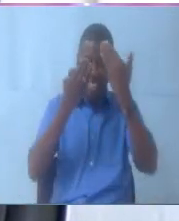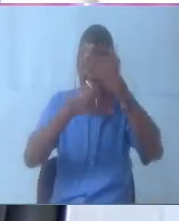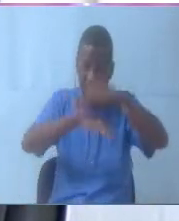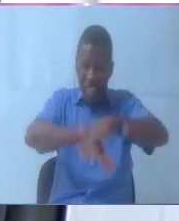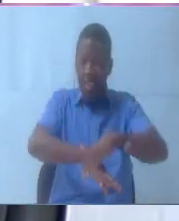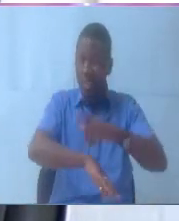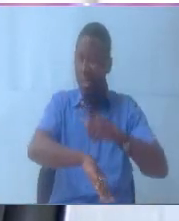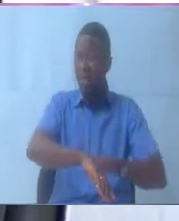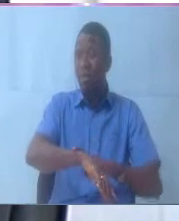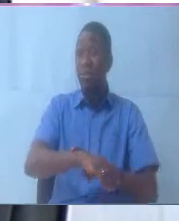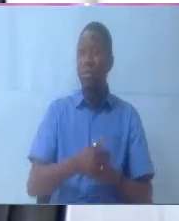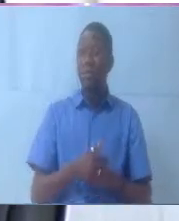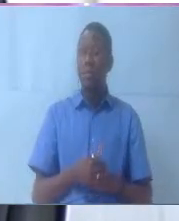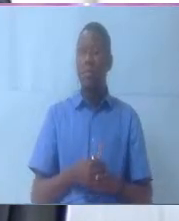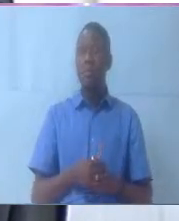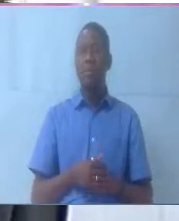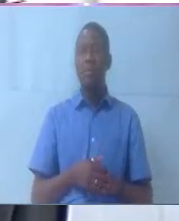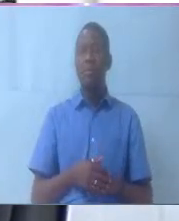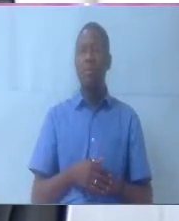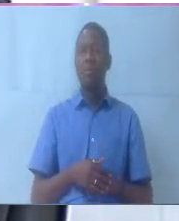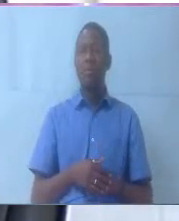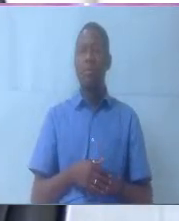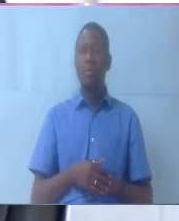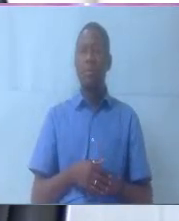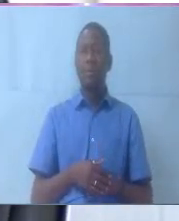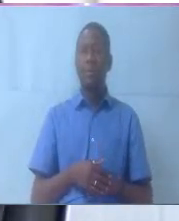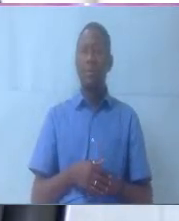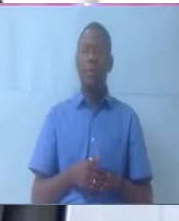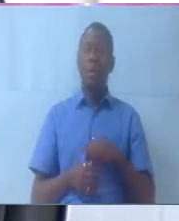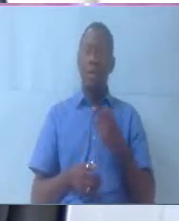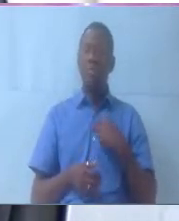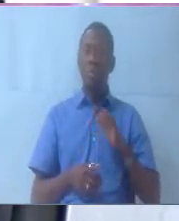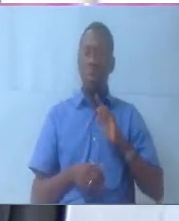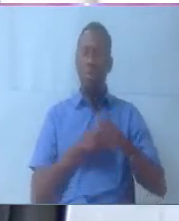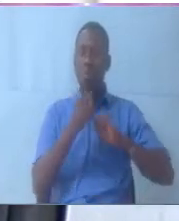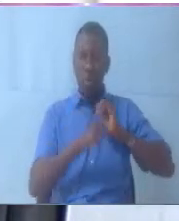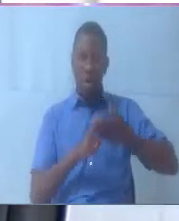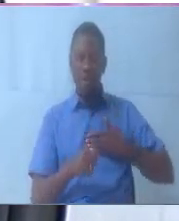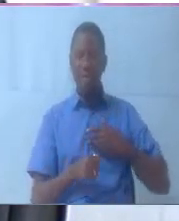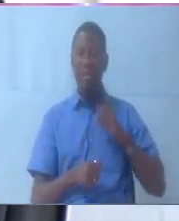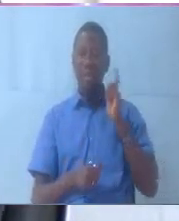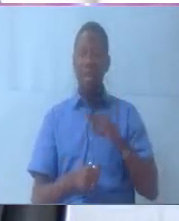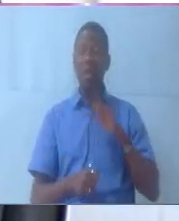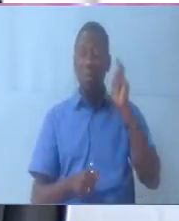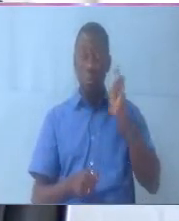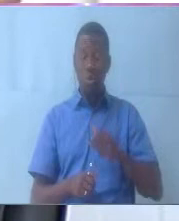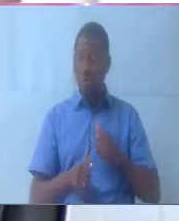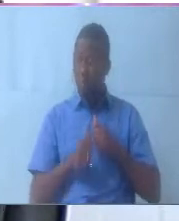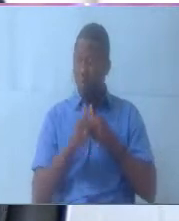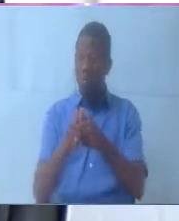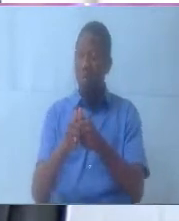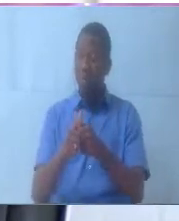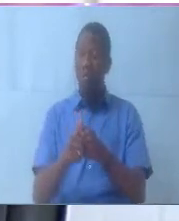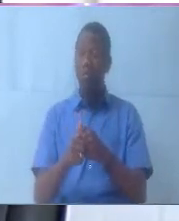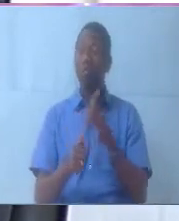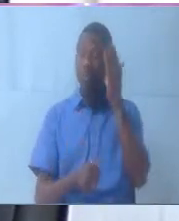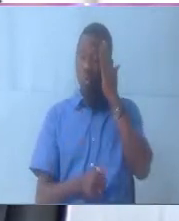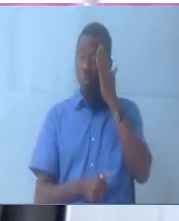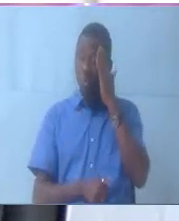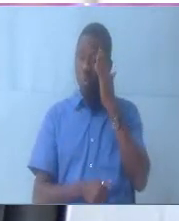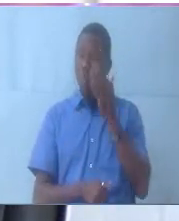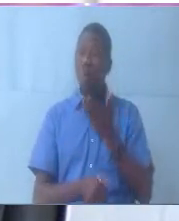And said, well, he has to come and follow where I am going to know where he has to follow. So they followed me to Brikama.